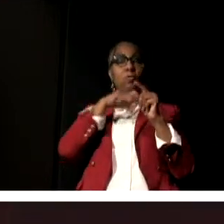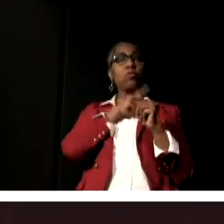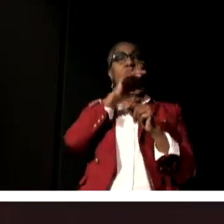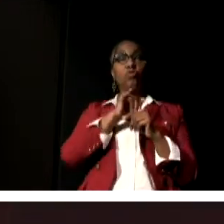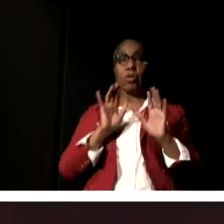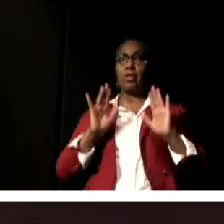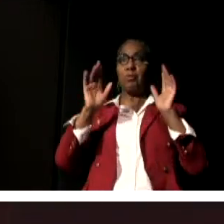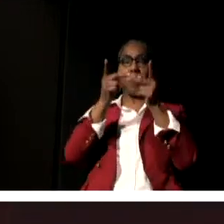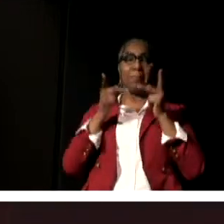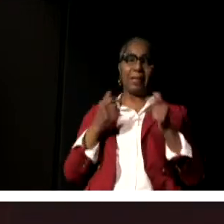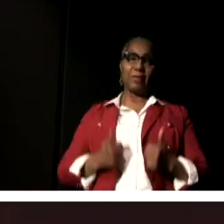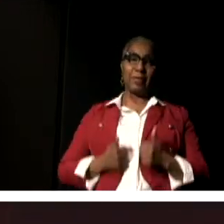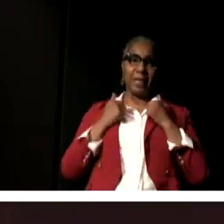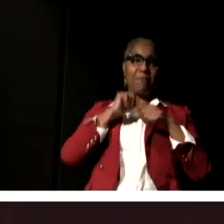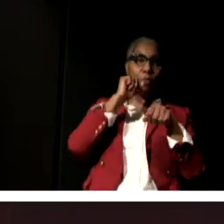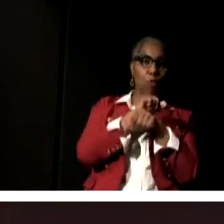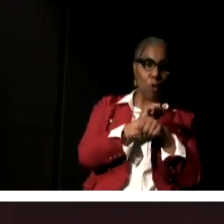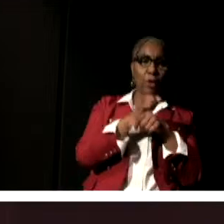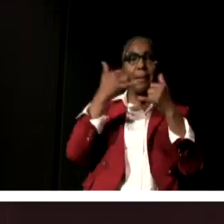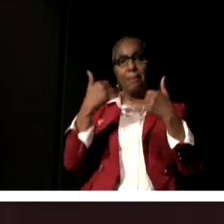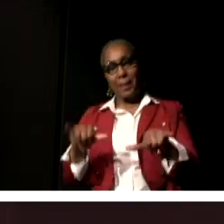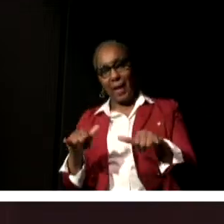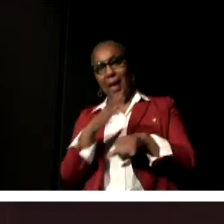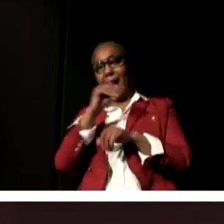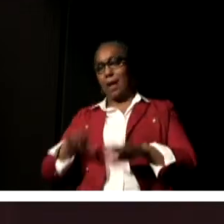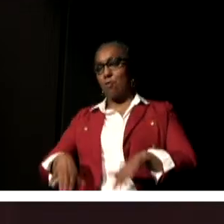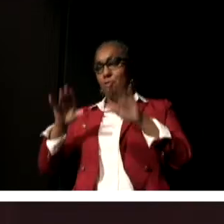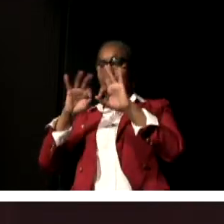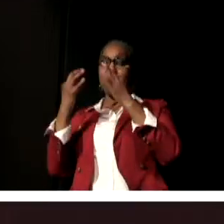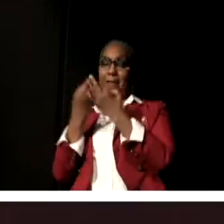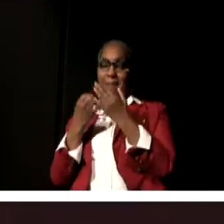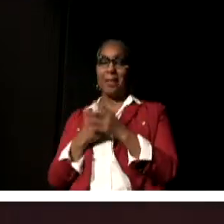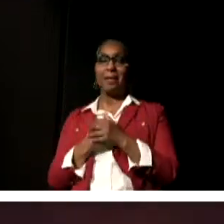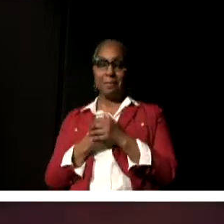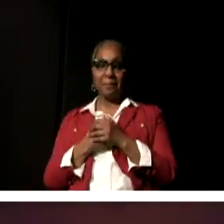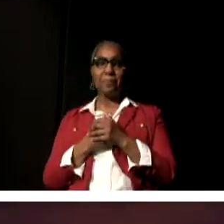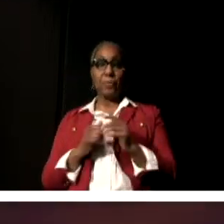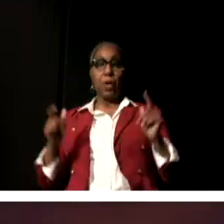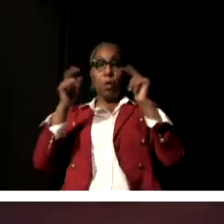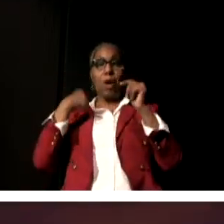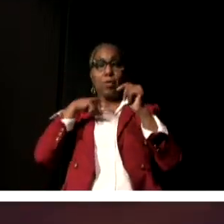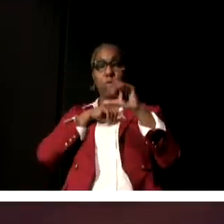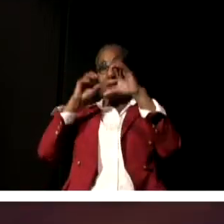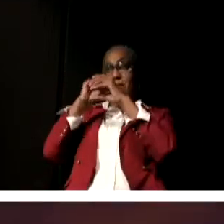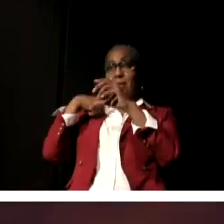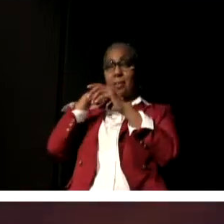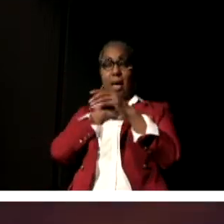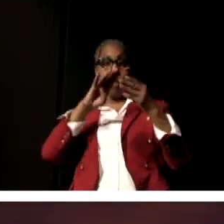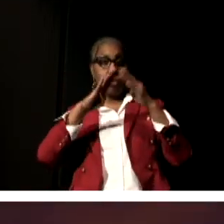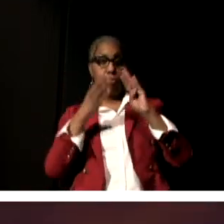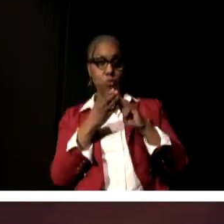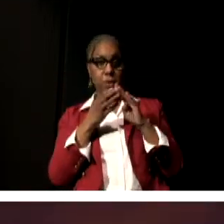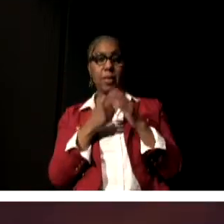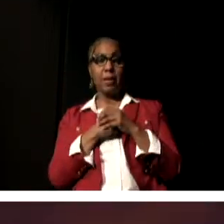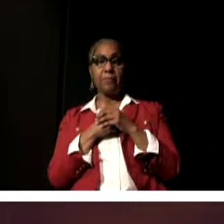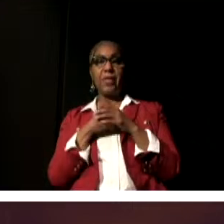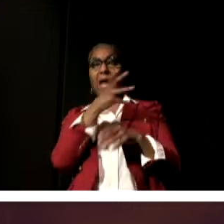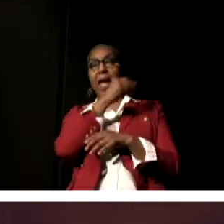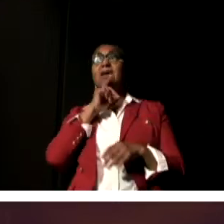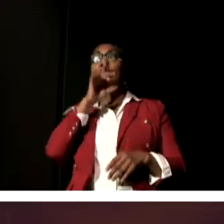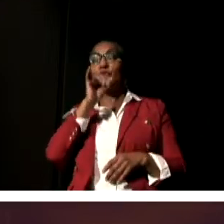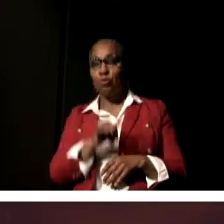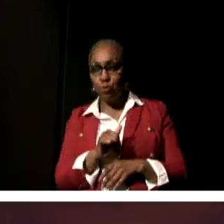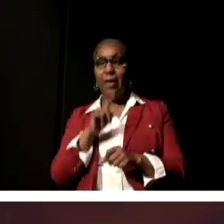place to live, work, play, and raise a family. When we invest in our community and